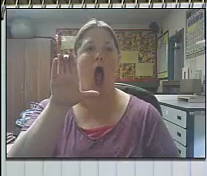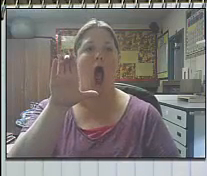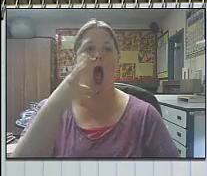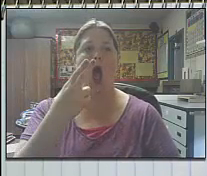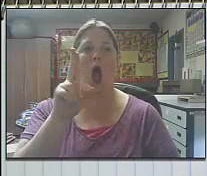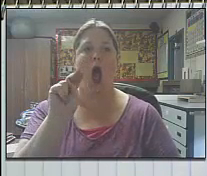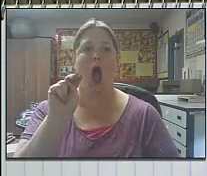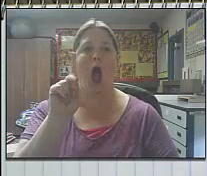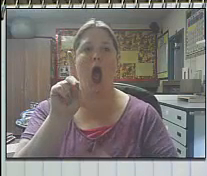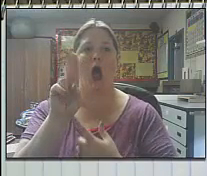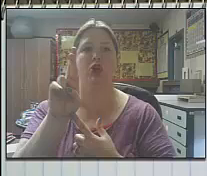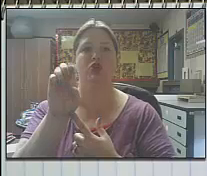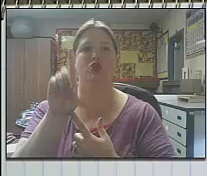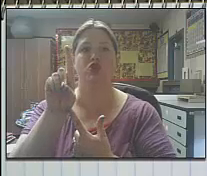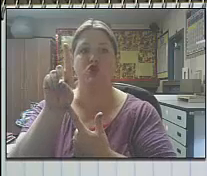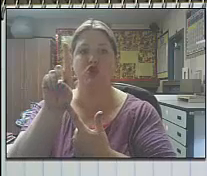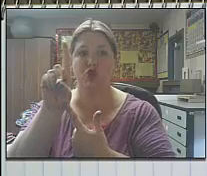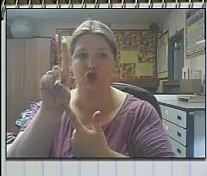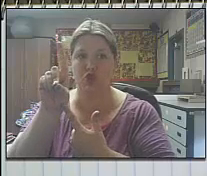Again, ends in DS.